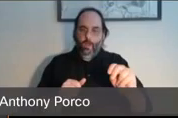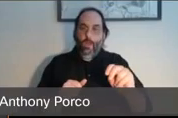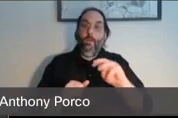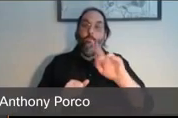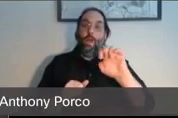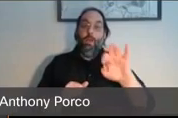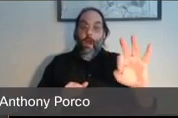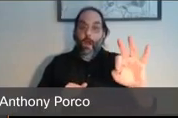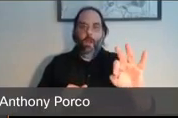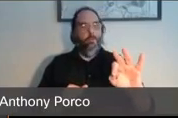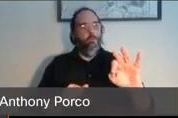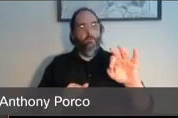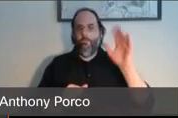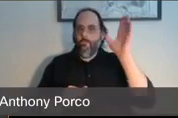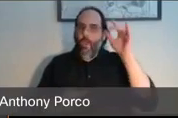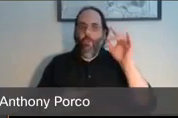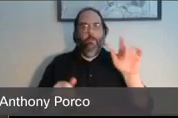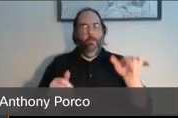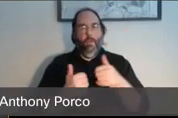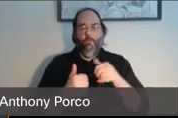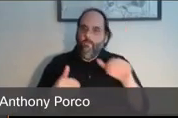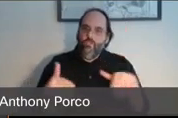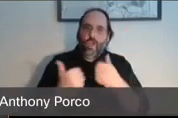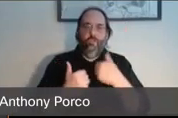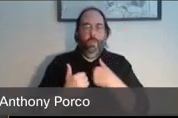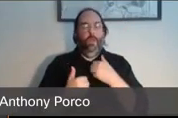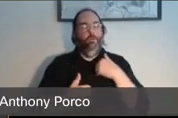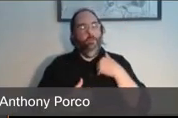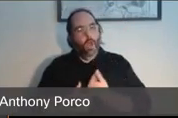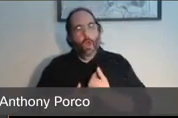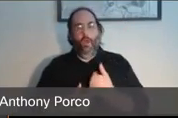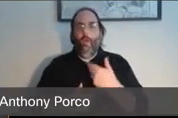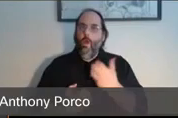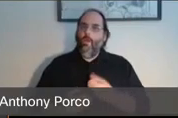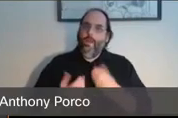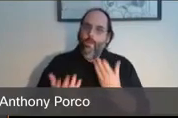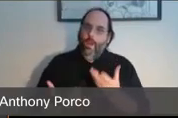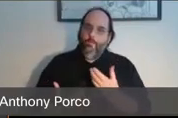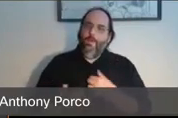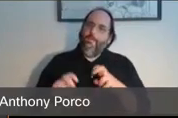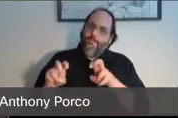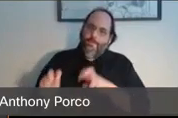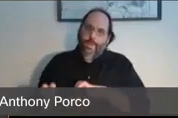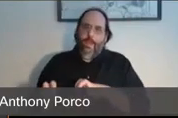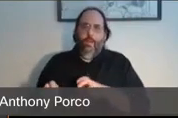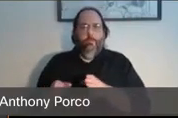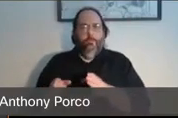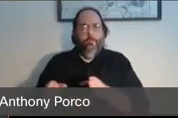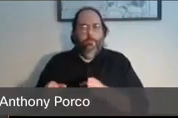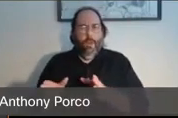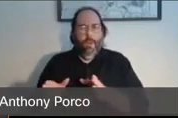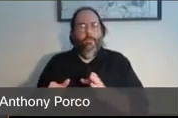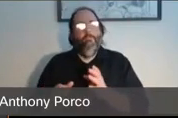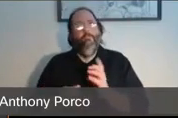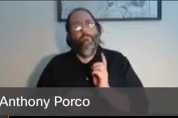absolute most grueling, challenging mile for me, I was so tired, I wanted to give up. I sat down on the side of the road just to take a couple